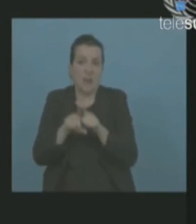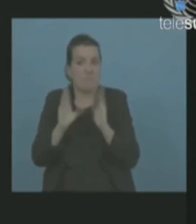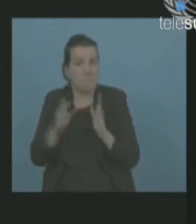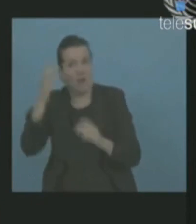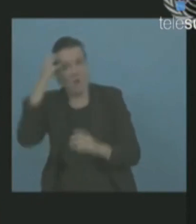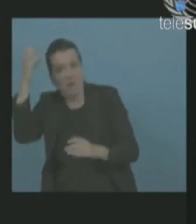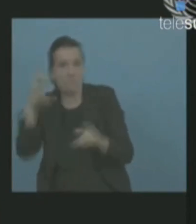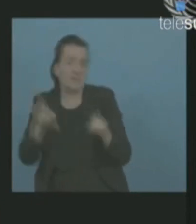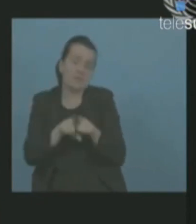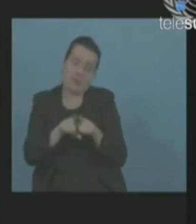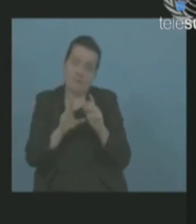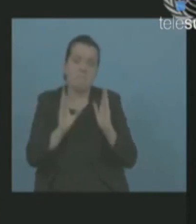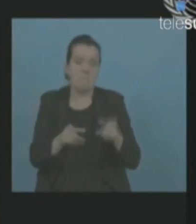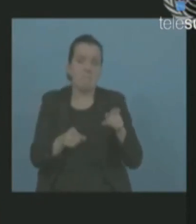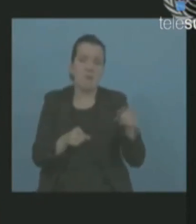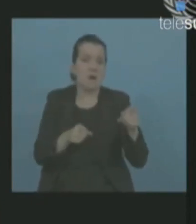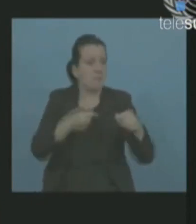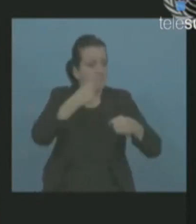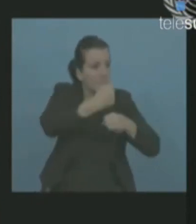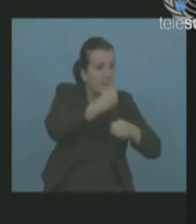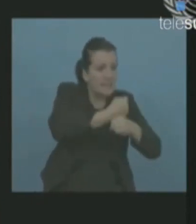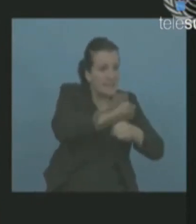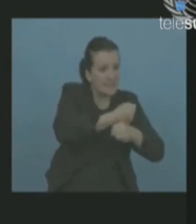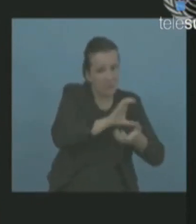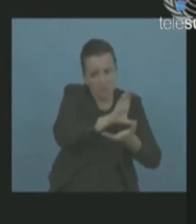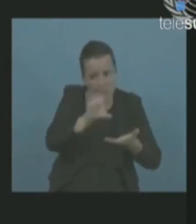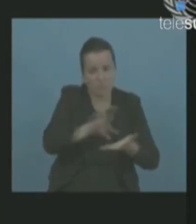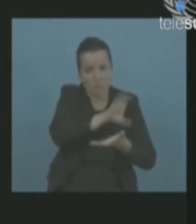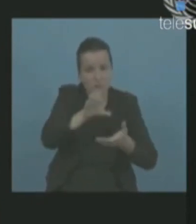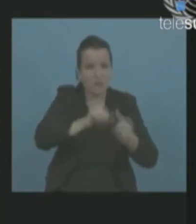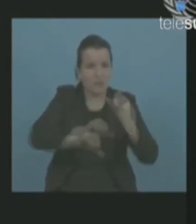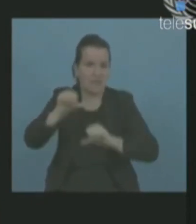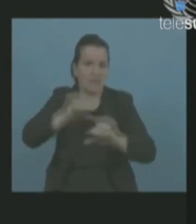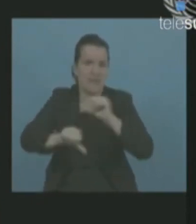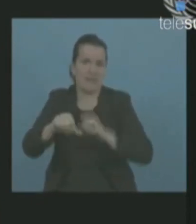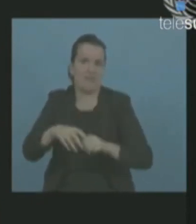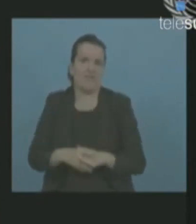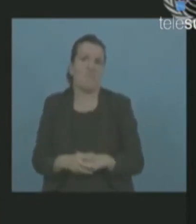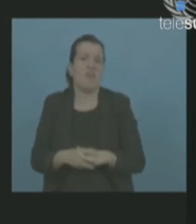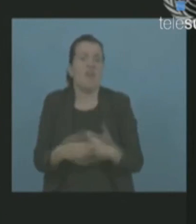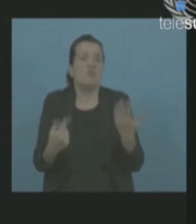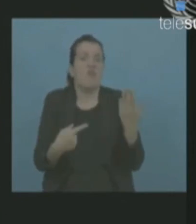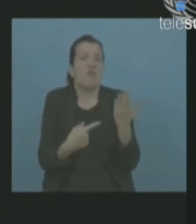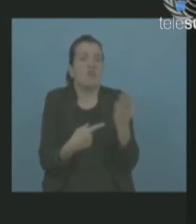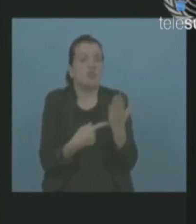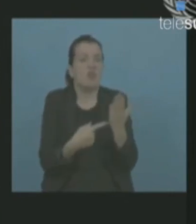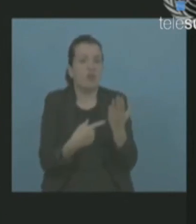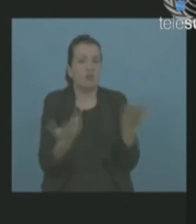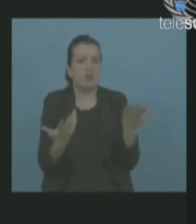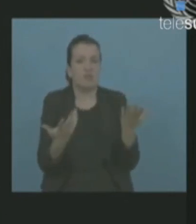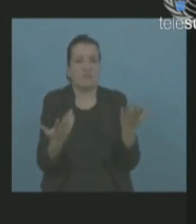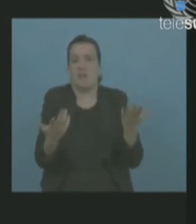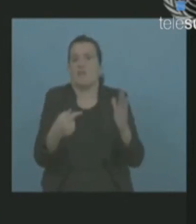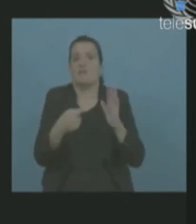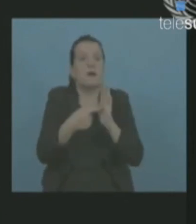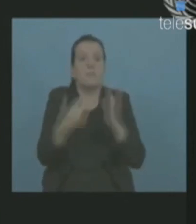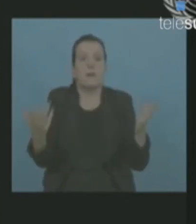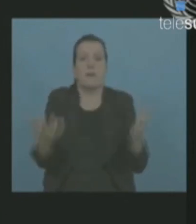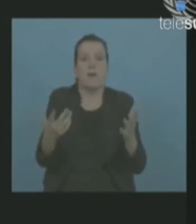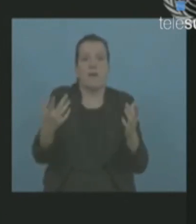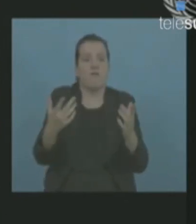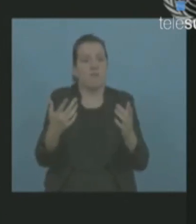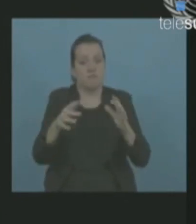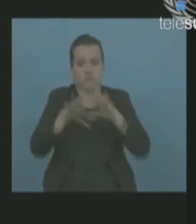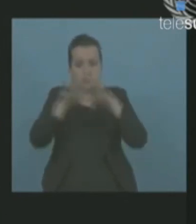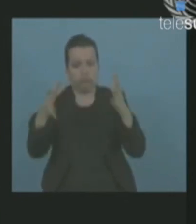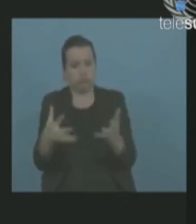jobs with labor rights in Argentina and the world. We want to integrate ourselves in the global value chain. We don't want to compete